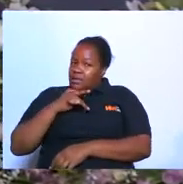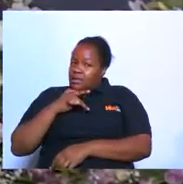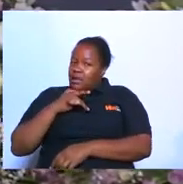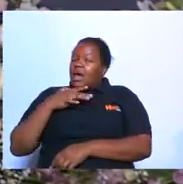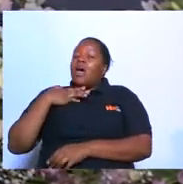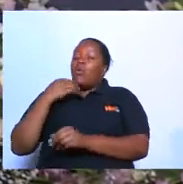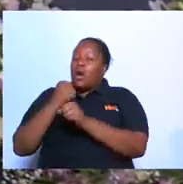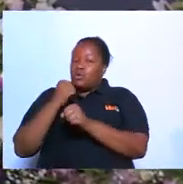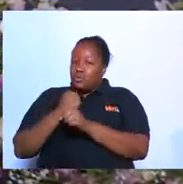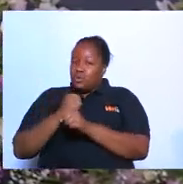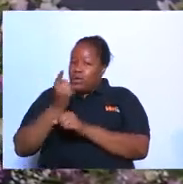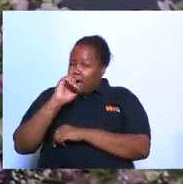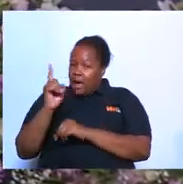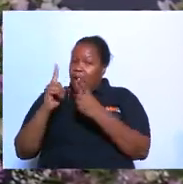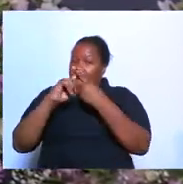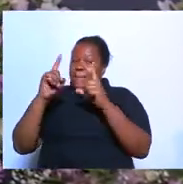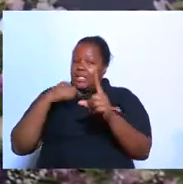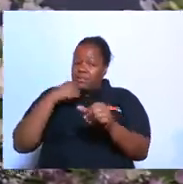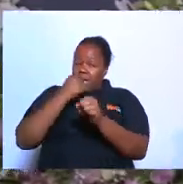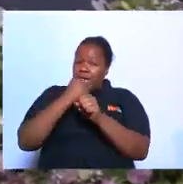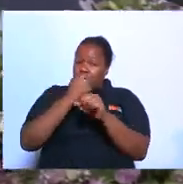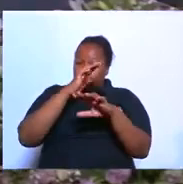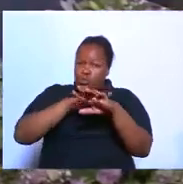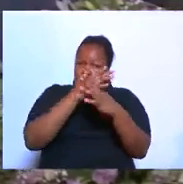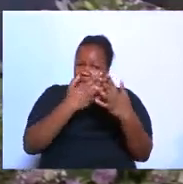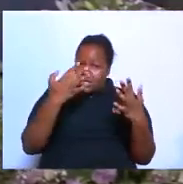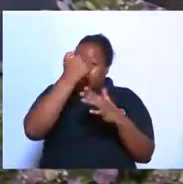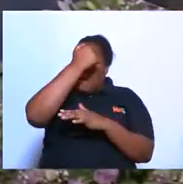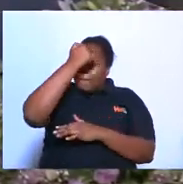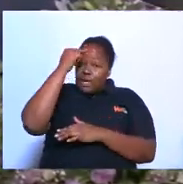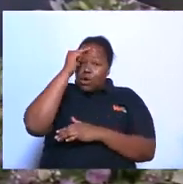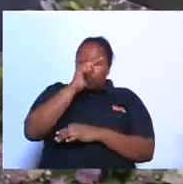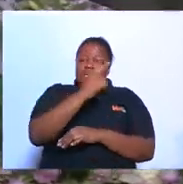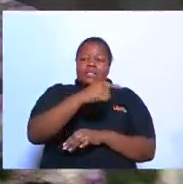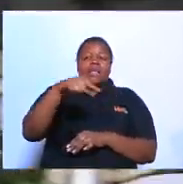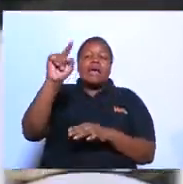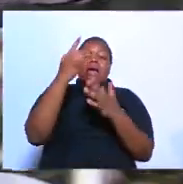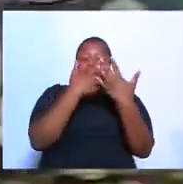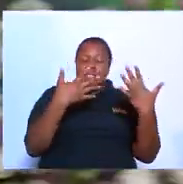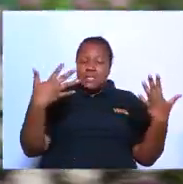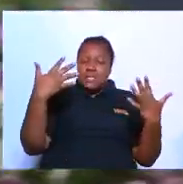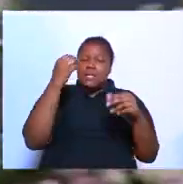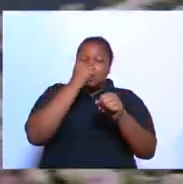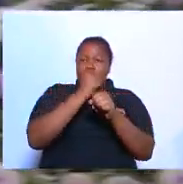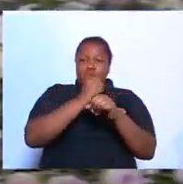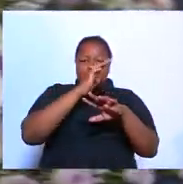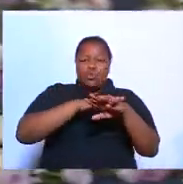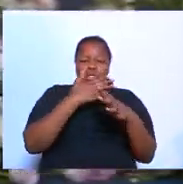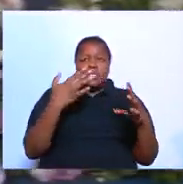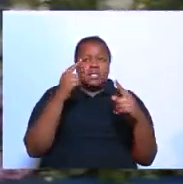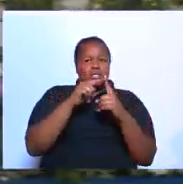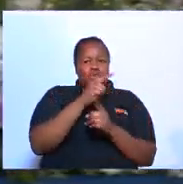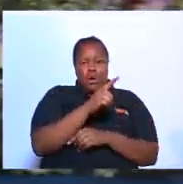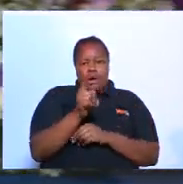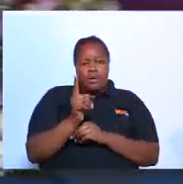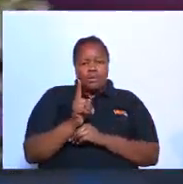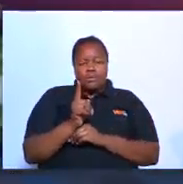I'm doing good things to her because it's the right thing to do good things to her